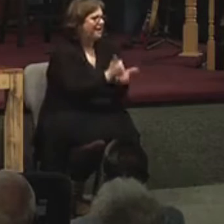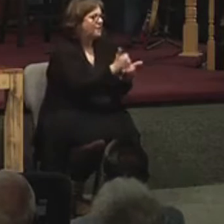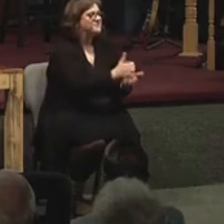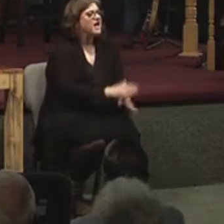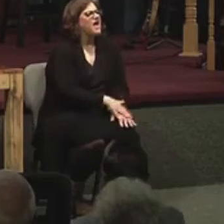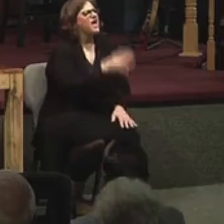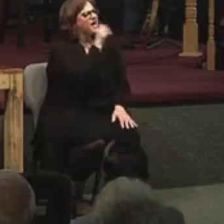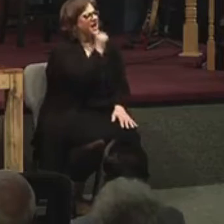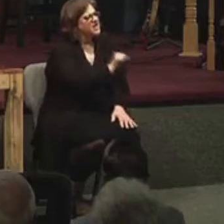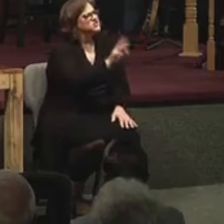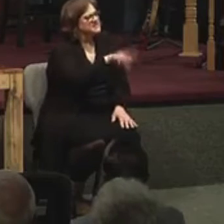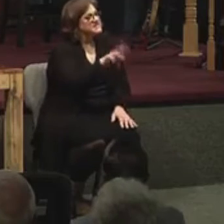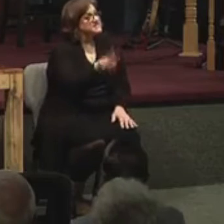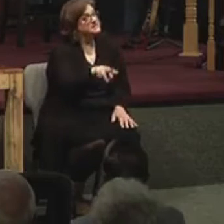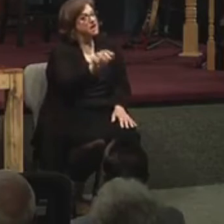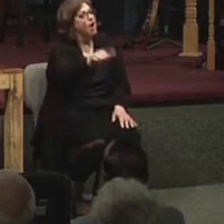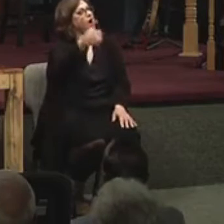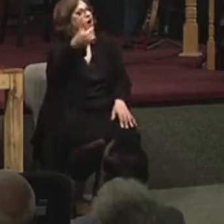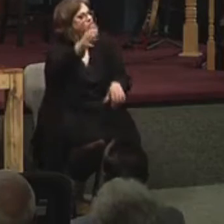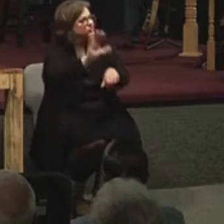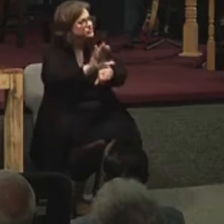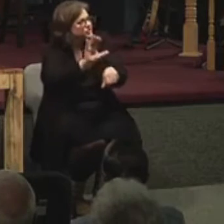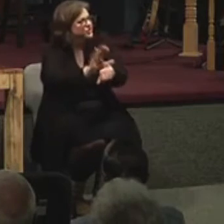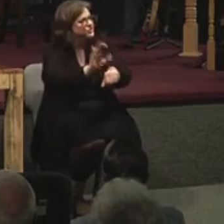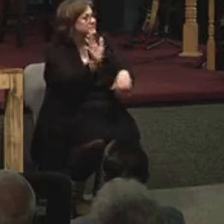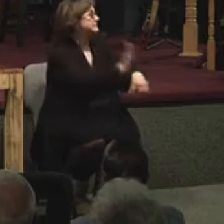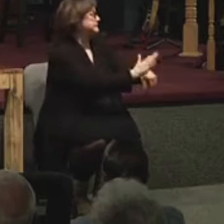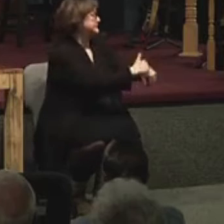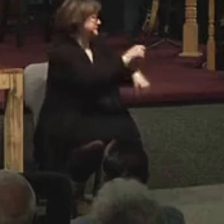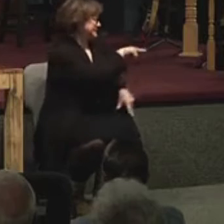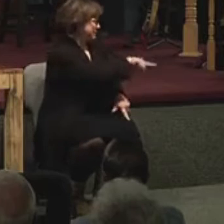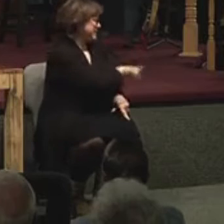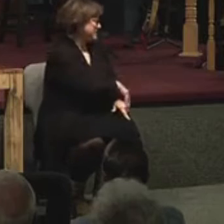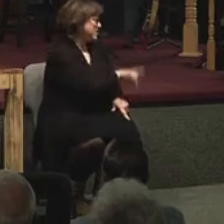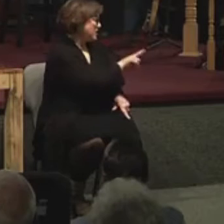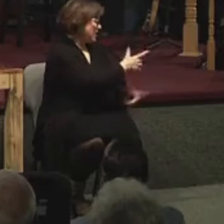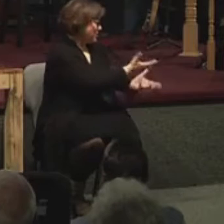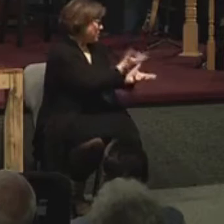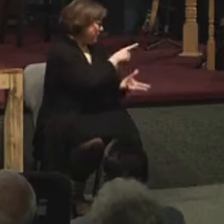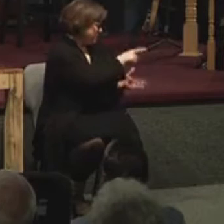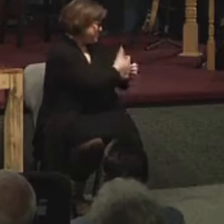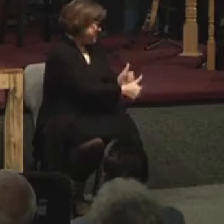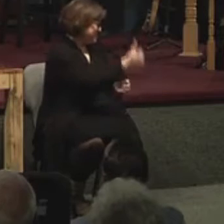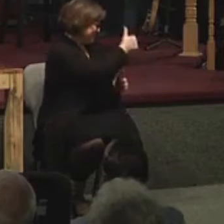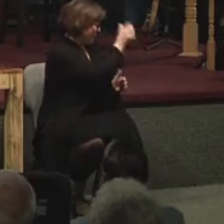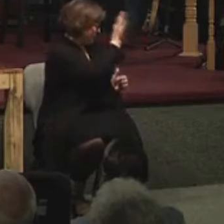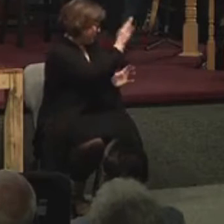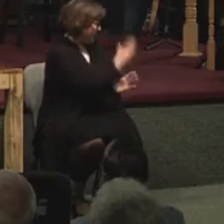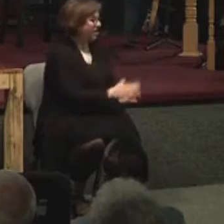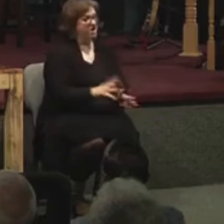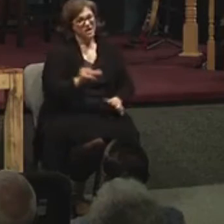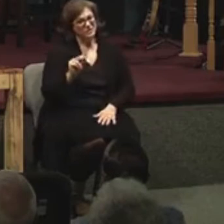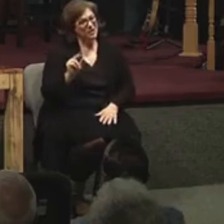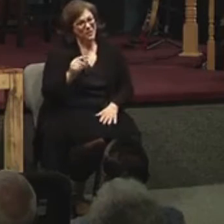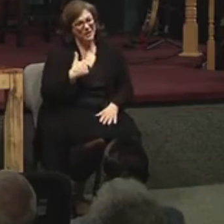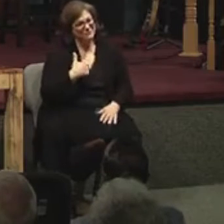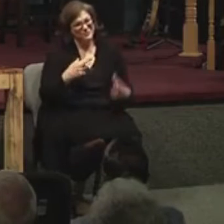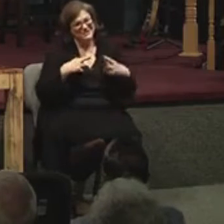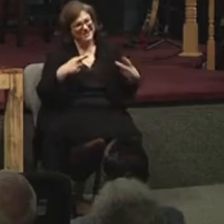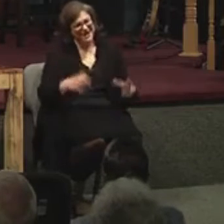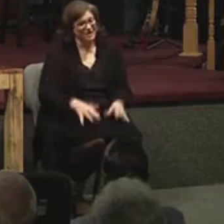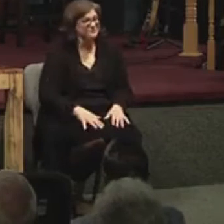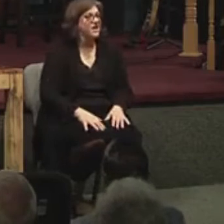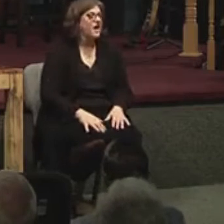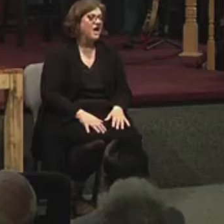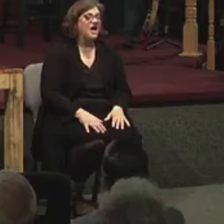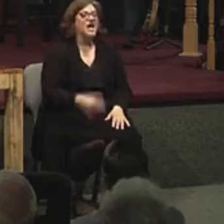66, a church said, hey, we want you to be our senior pastor. He's like, no, you want somebody young? He's like, no. They said, no, we want you. And he stayed there. And eventually at 82,